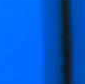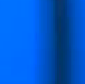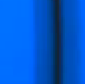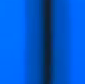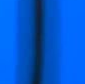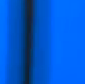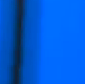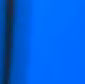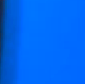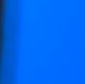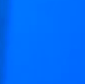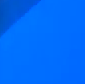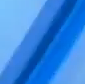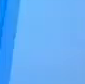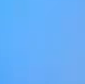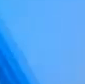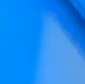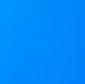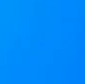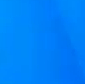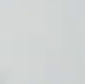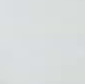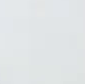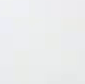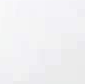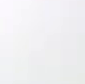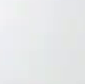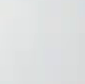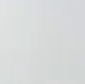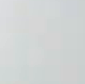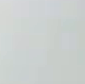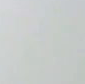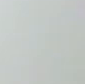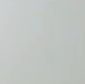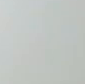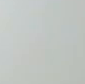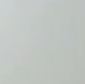ZNS Total Sports is brought to you by 4th Terrace Diagnostic Center.